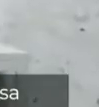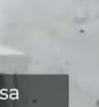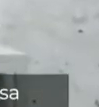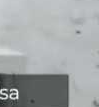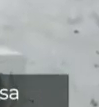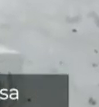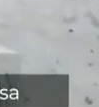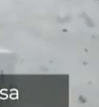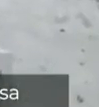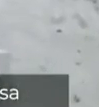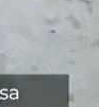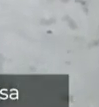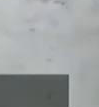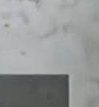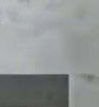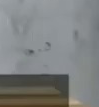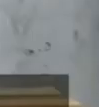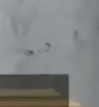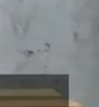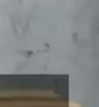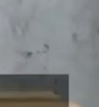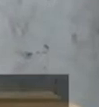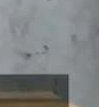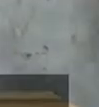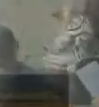medical care.